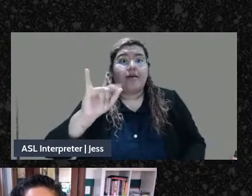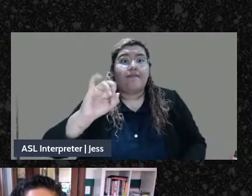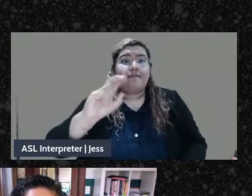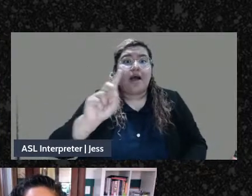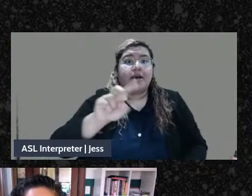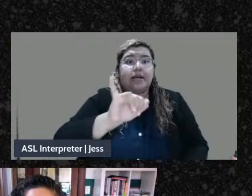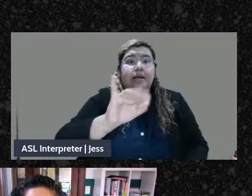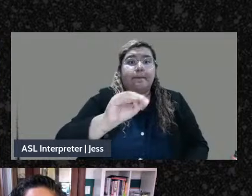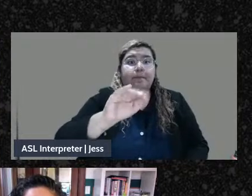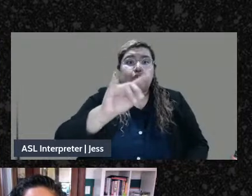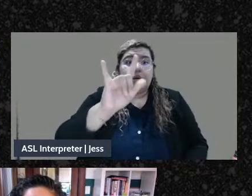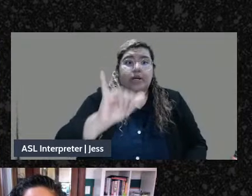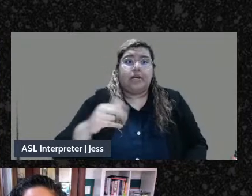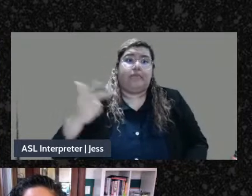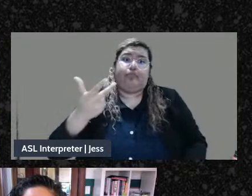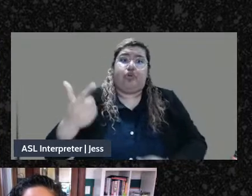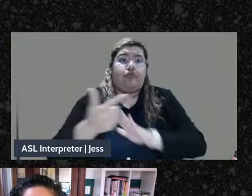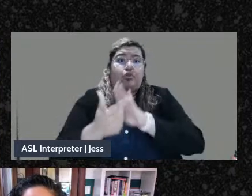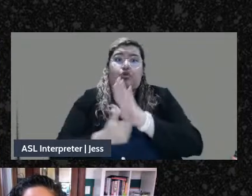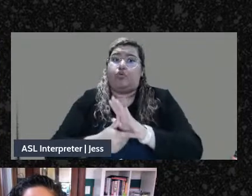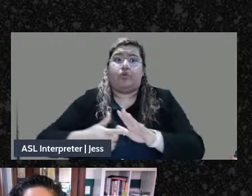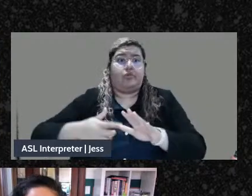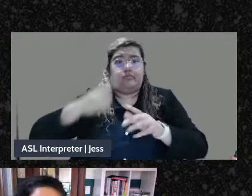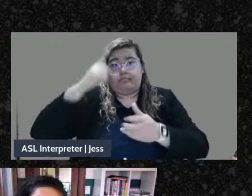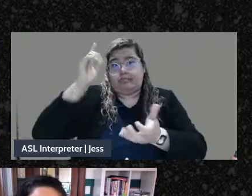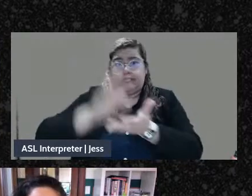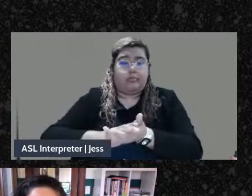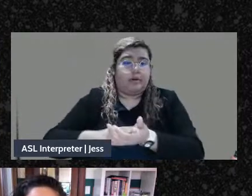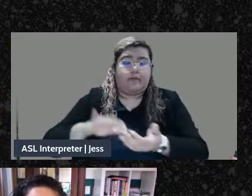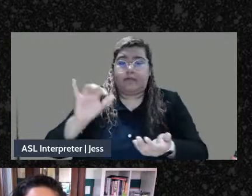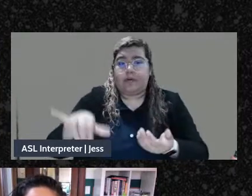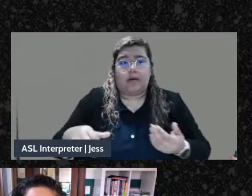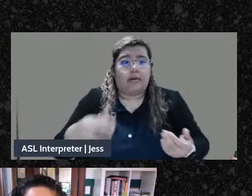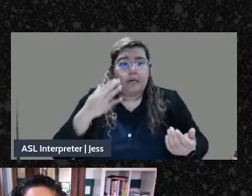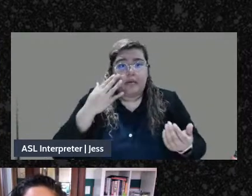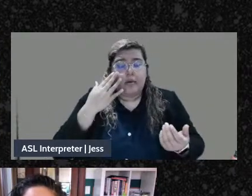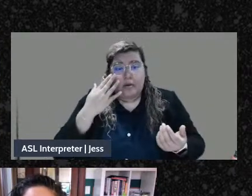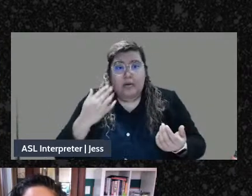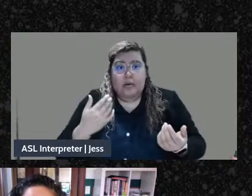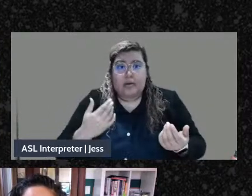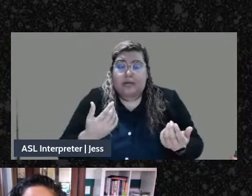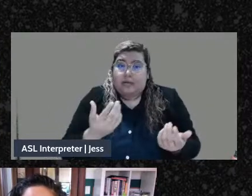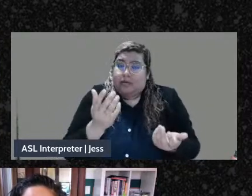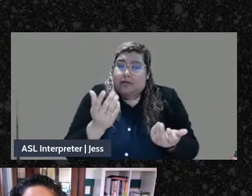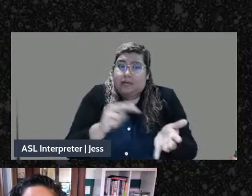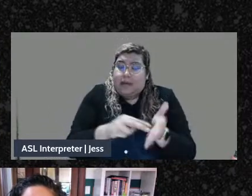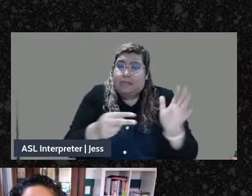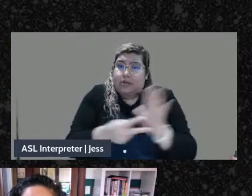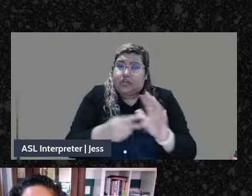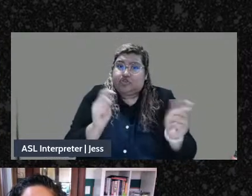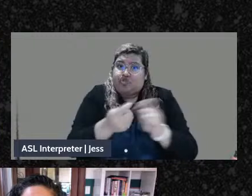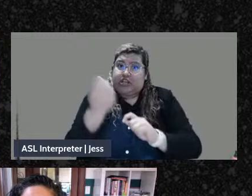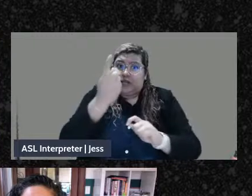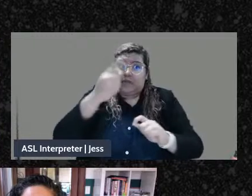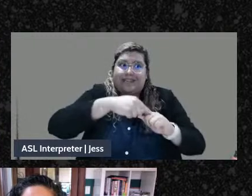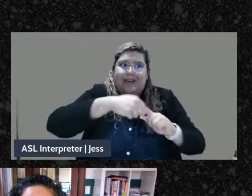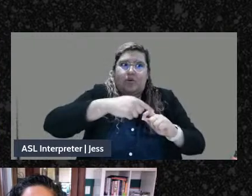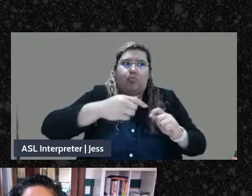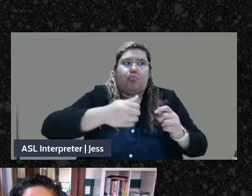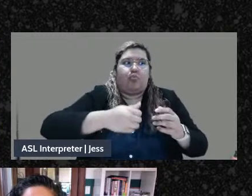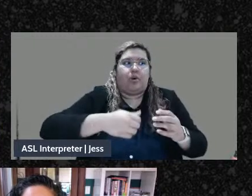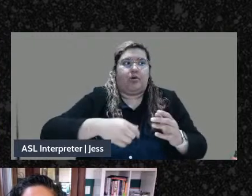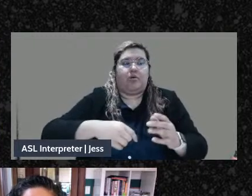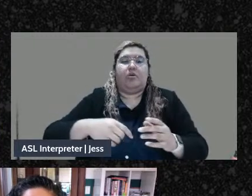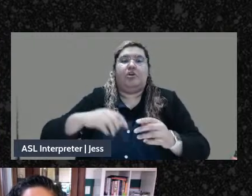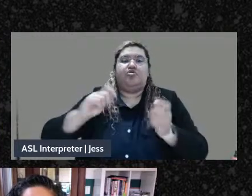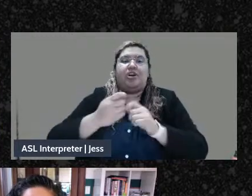existences. And that's about it's about changing something that will change things after the person's been killed